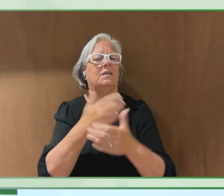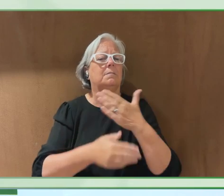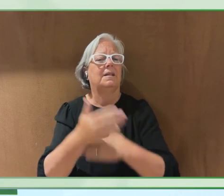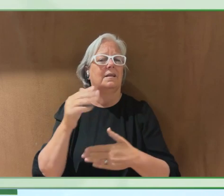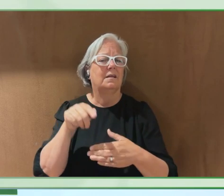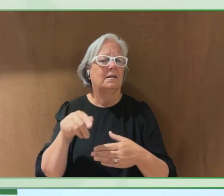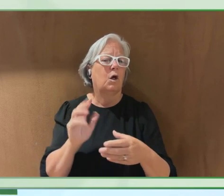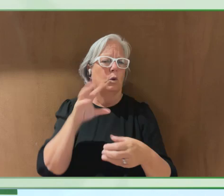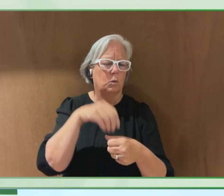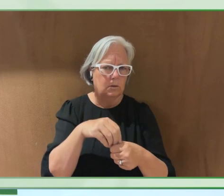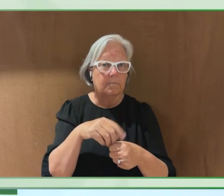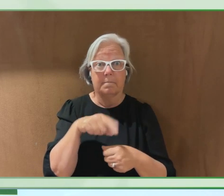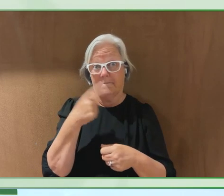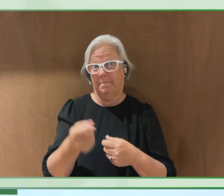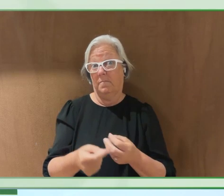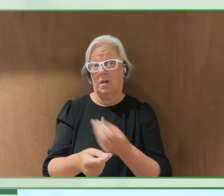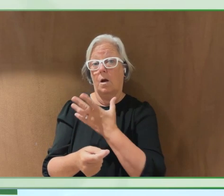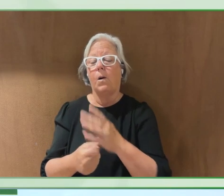please, if you don't mind.